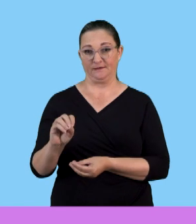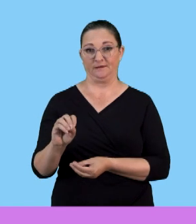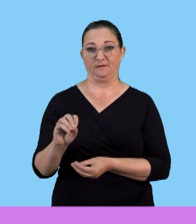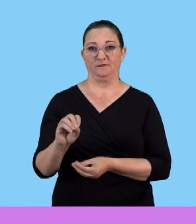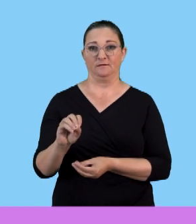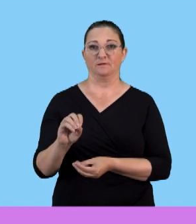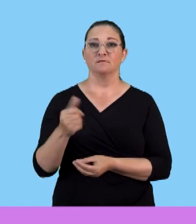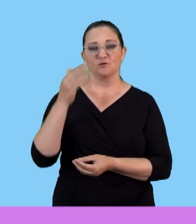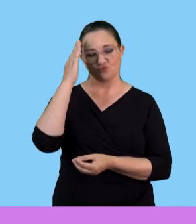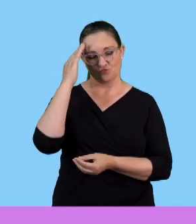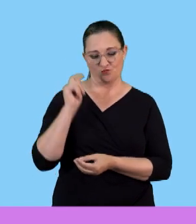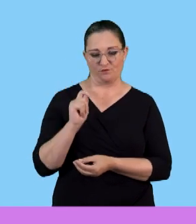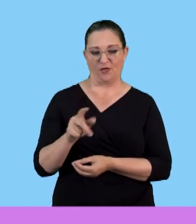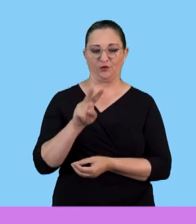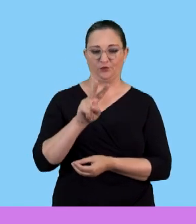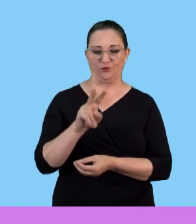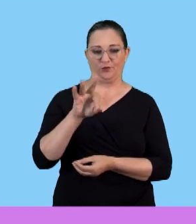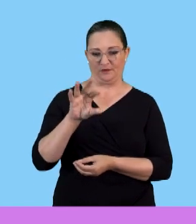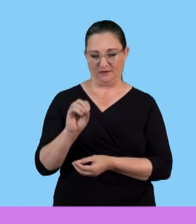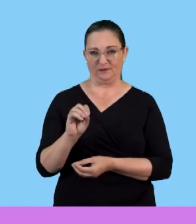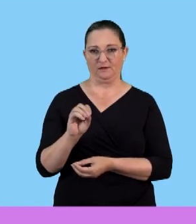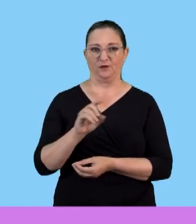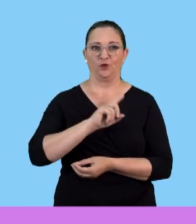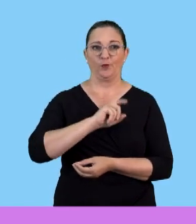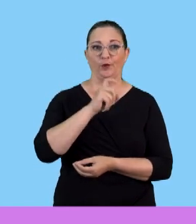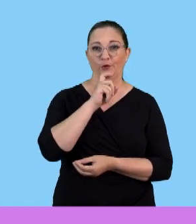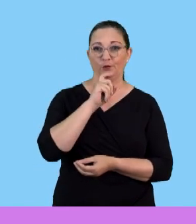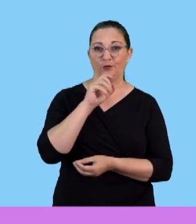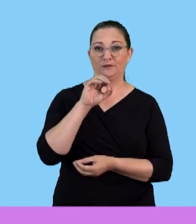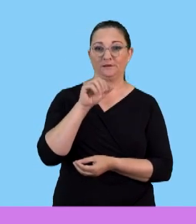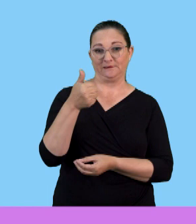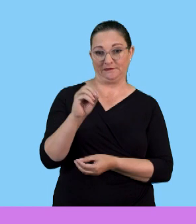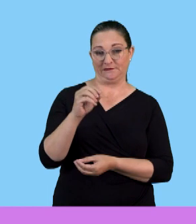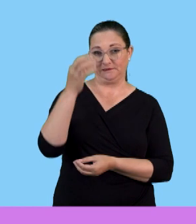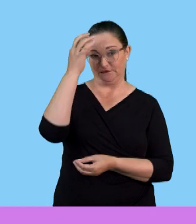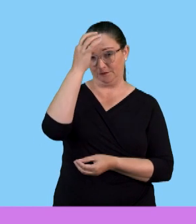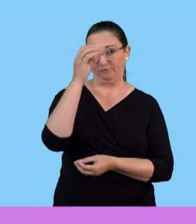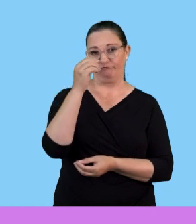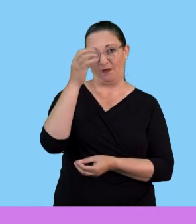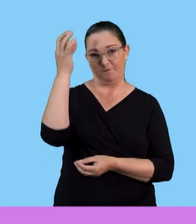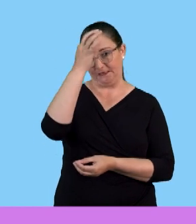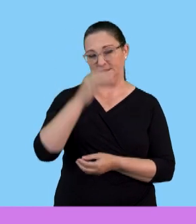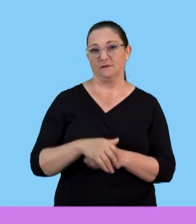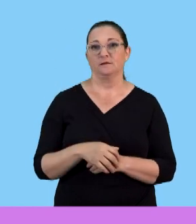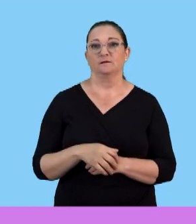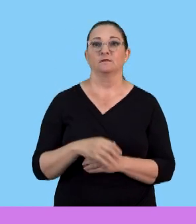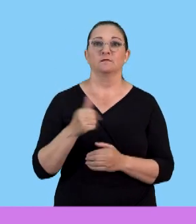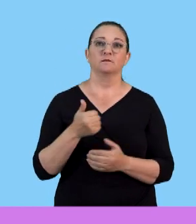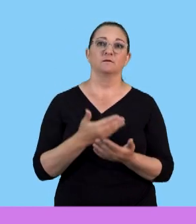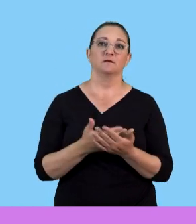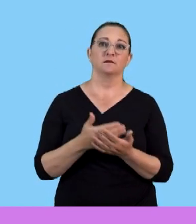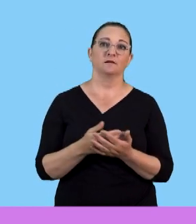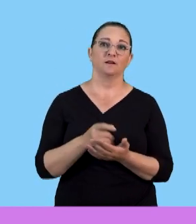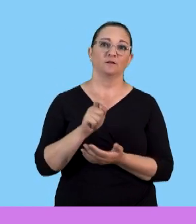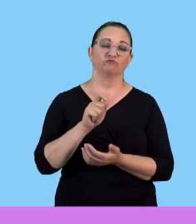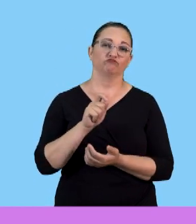230, meaning you'll be paying 230 for using 60 minutes. So completing your table,